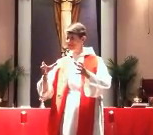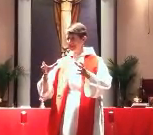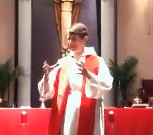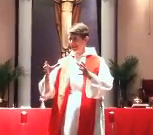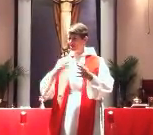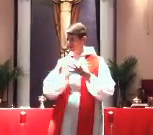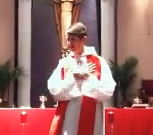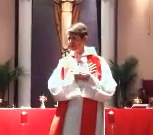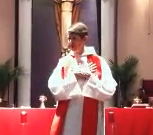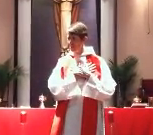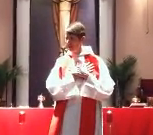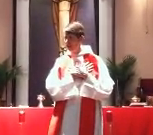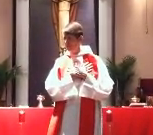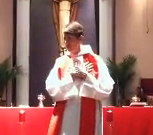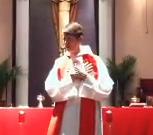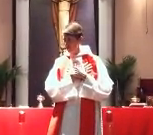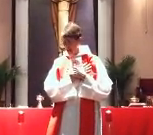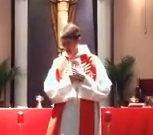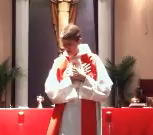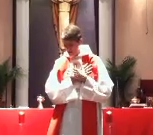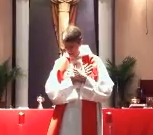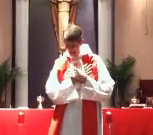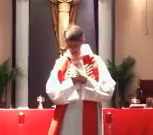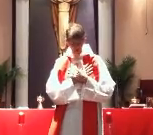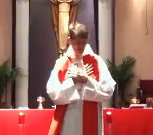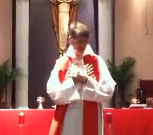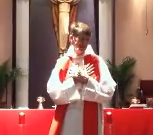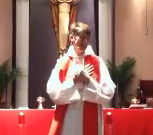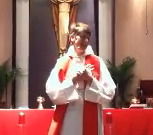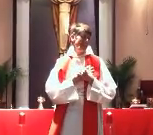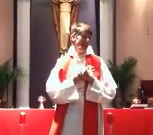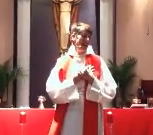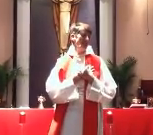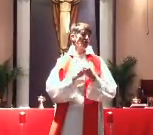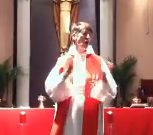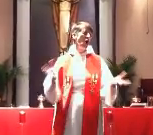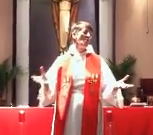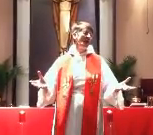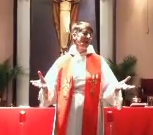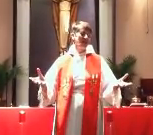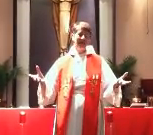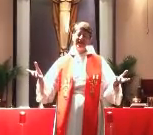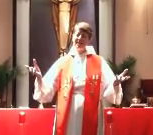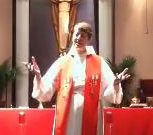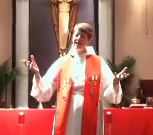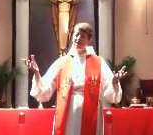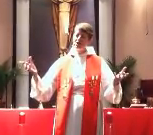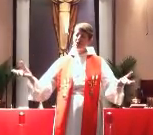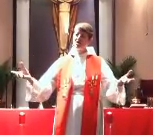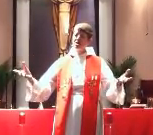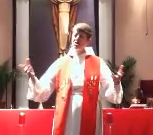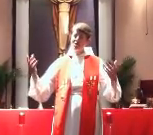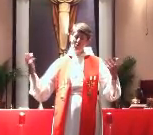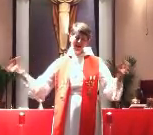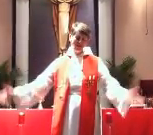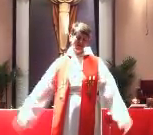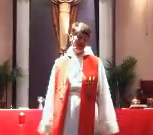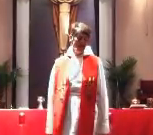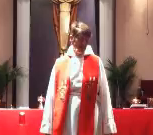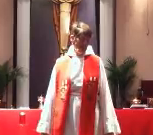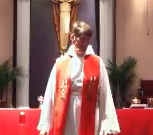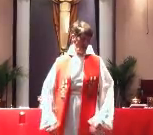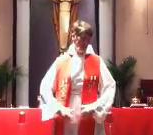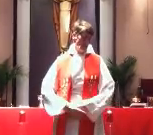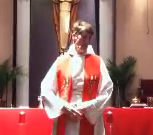Washington. So I felt a little bit like a proud grandma with that going on. And so many in churches